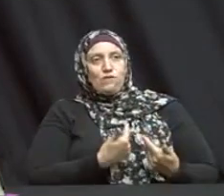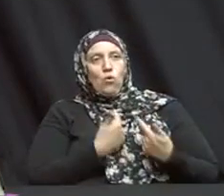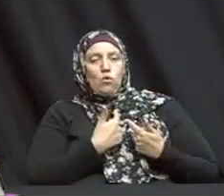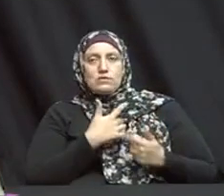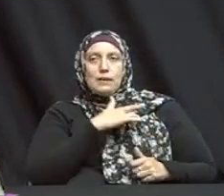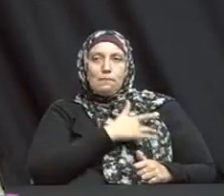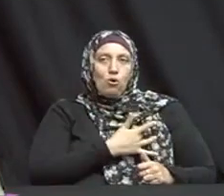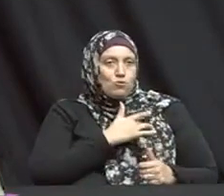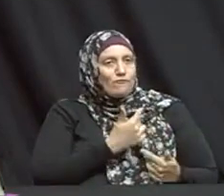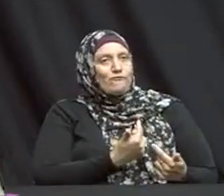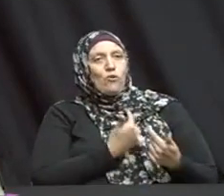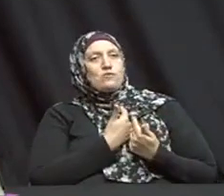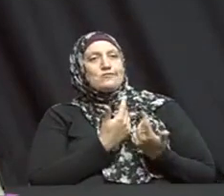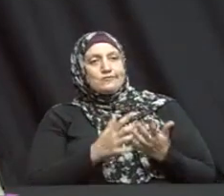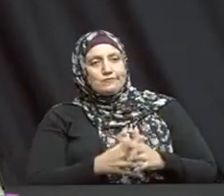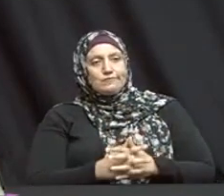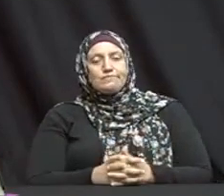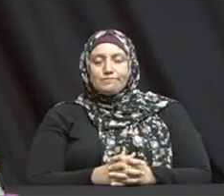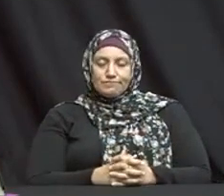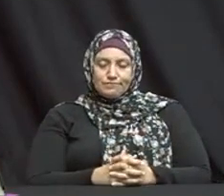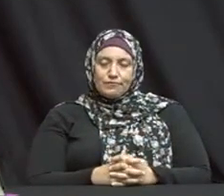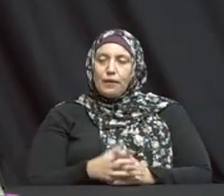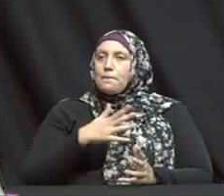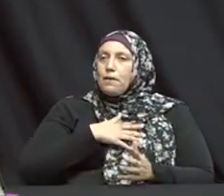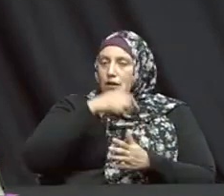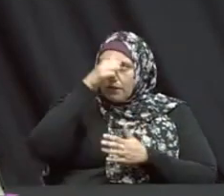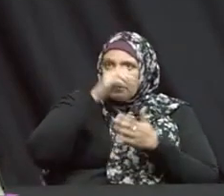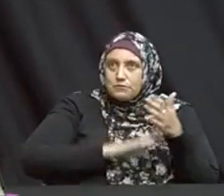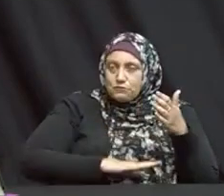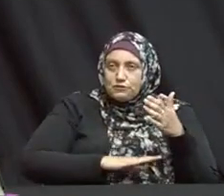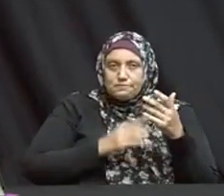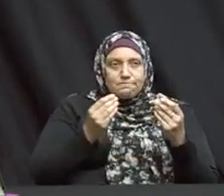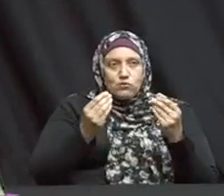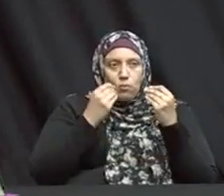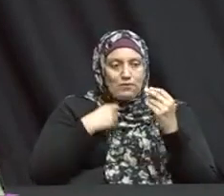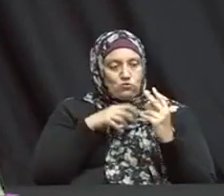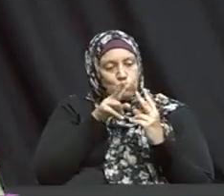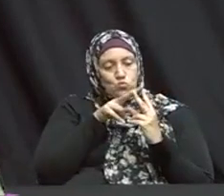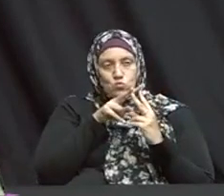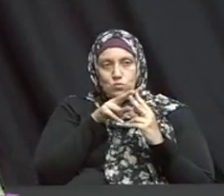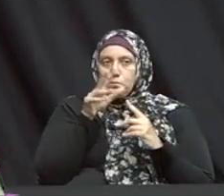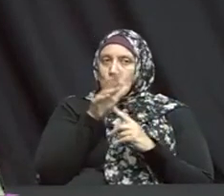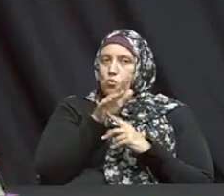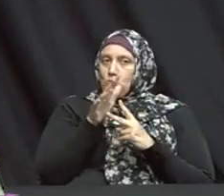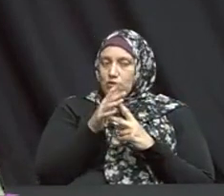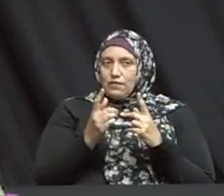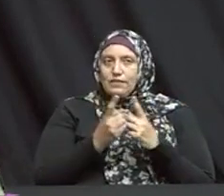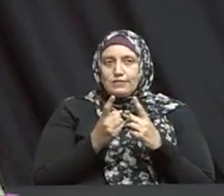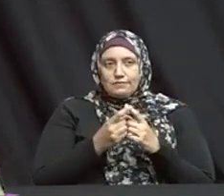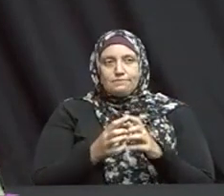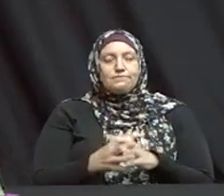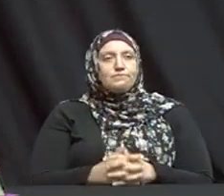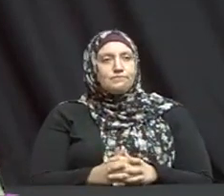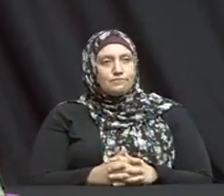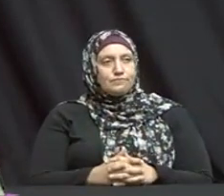My experience has taught me two things. There are ways where you